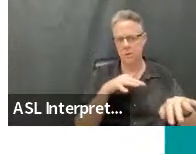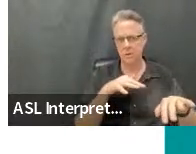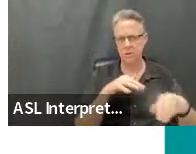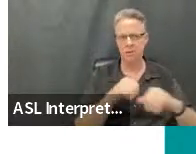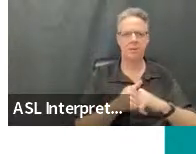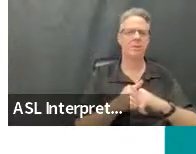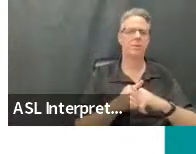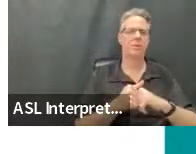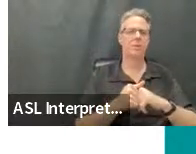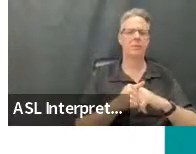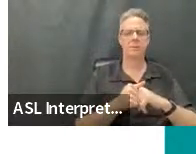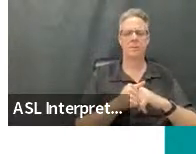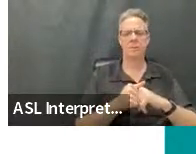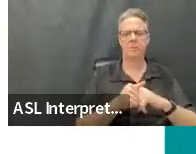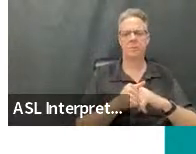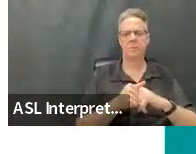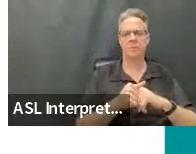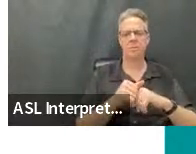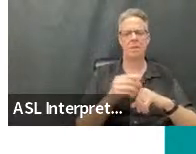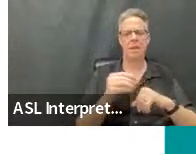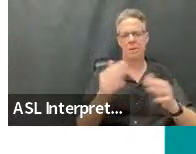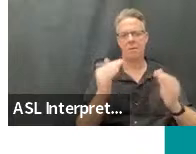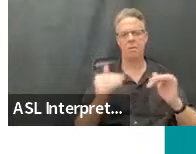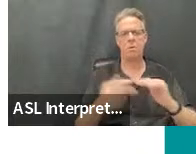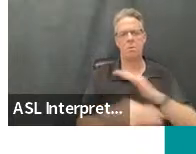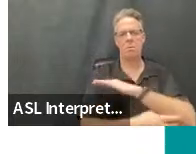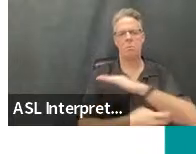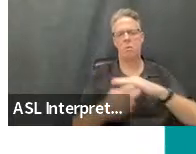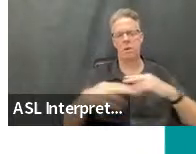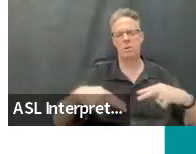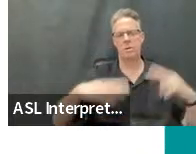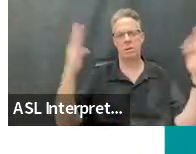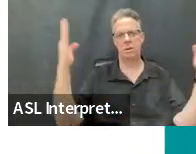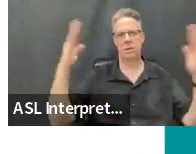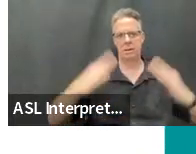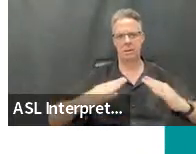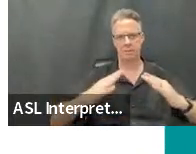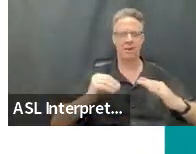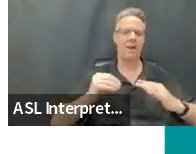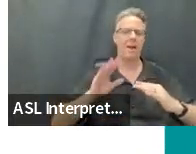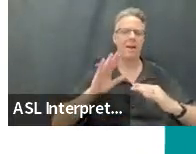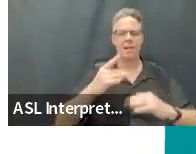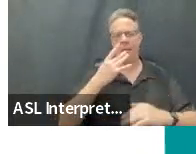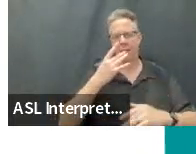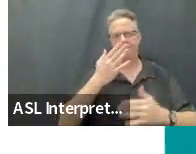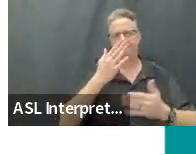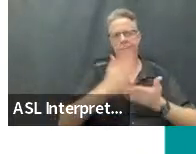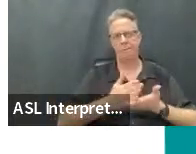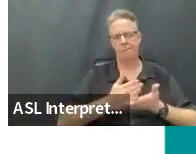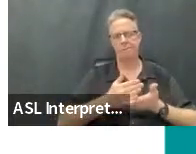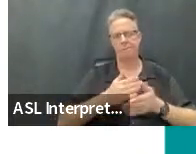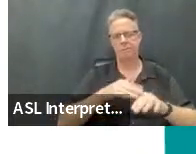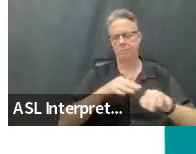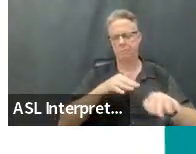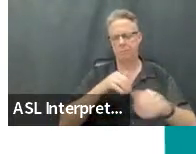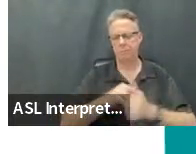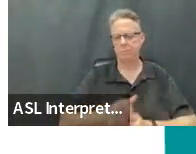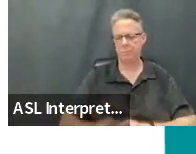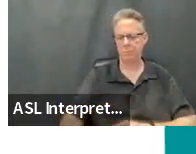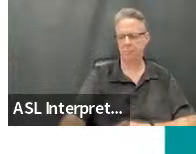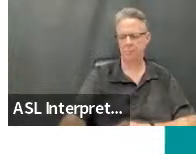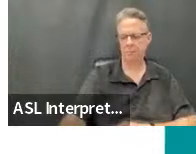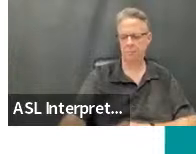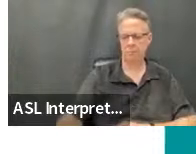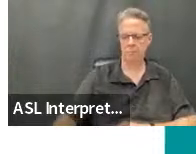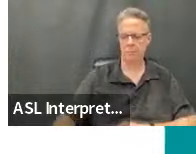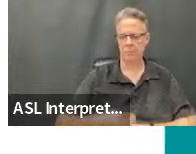and congested traffic conditions, and then bridge lifts and traffic stops. I didn't get into that today, but I've given that story before. We collected